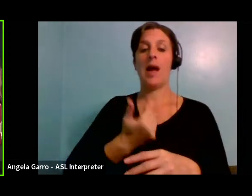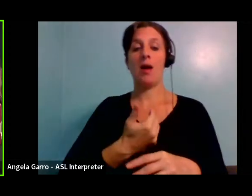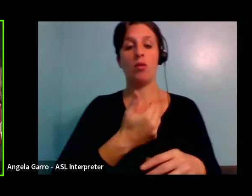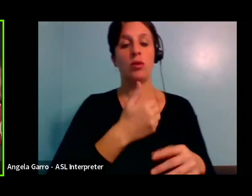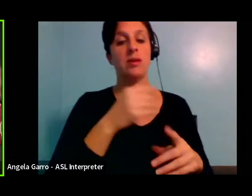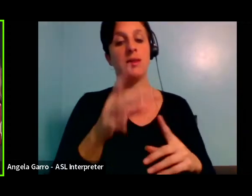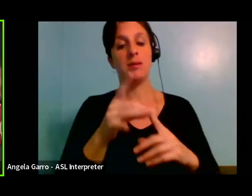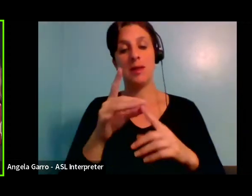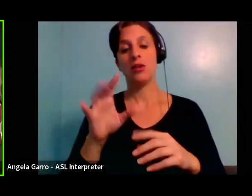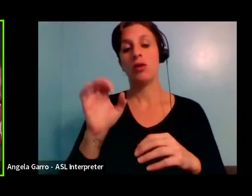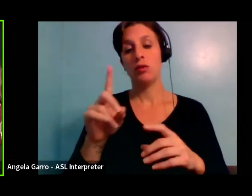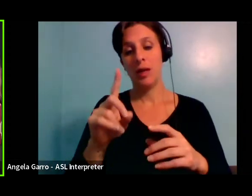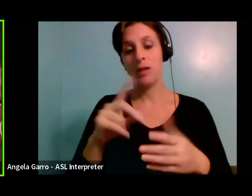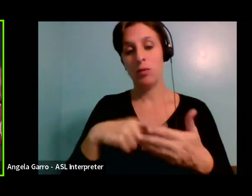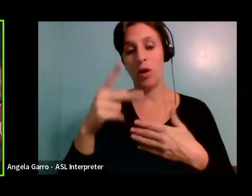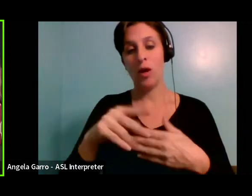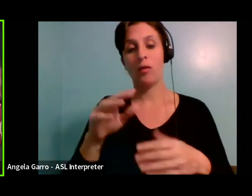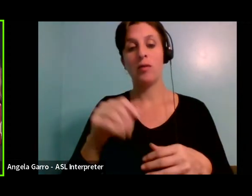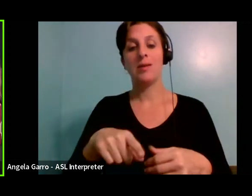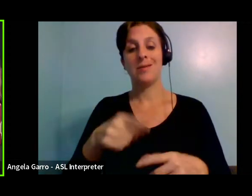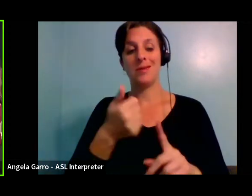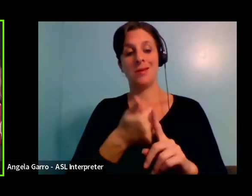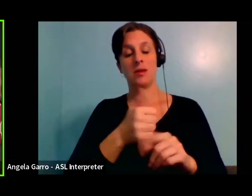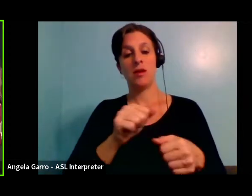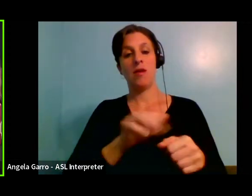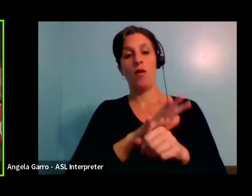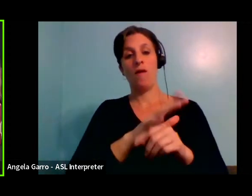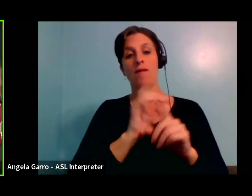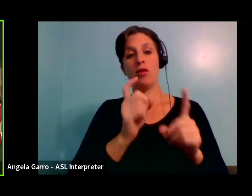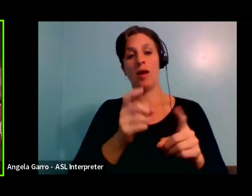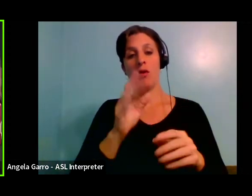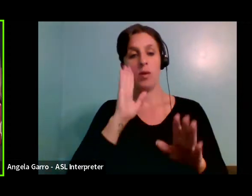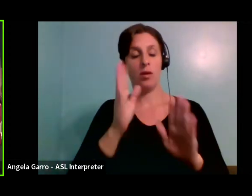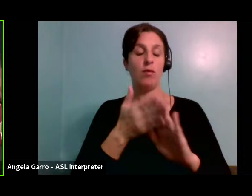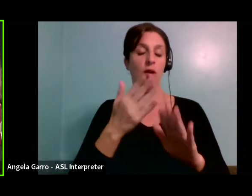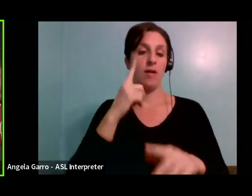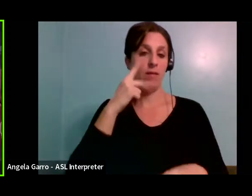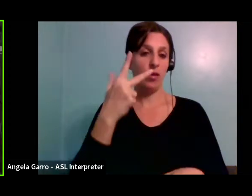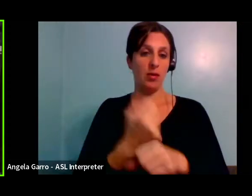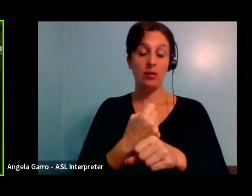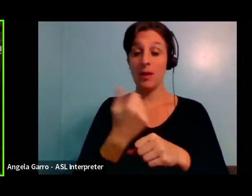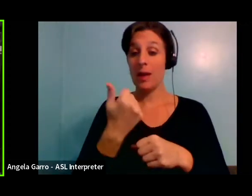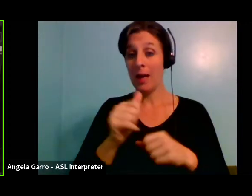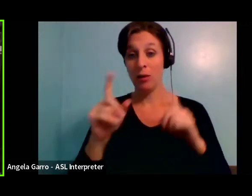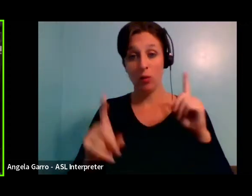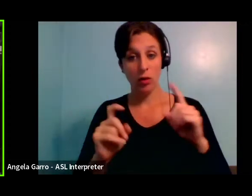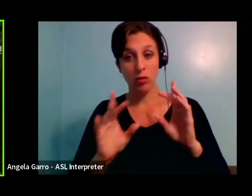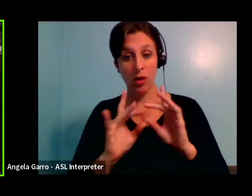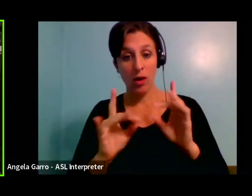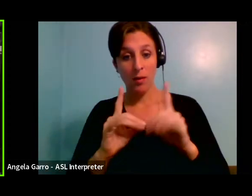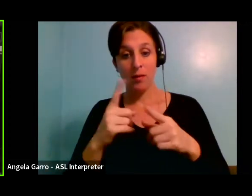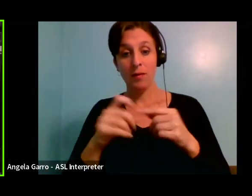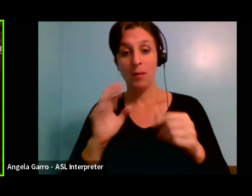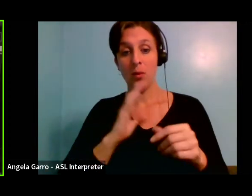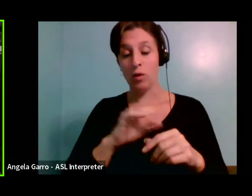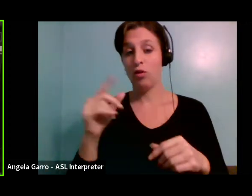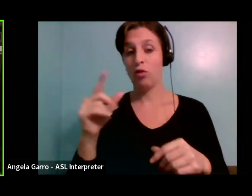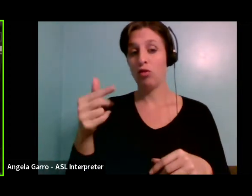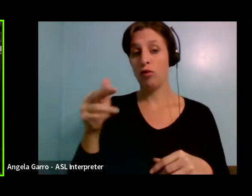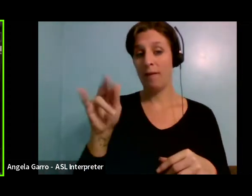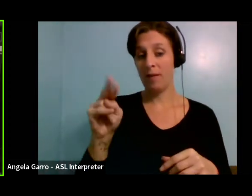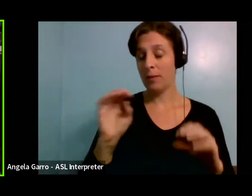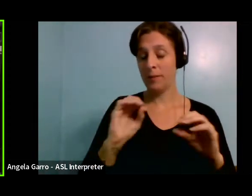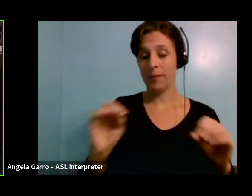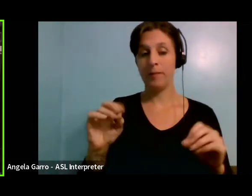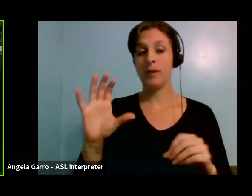a COVID grant and will run for 3 years. Thank you. Any questions or comments from the board? Trustee Griffin, No.